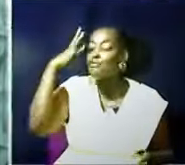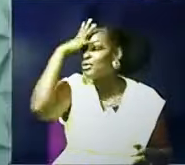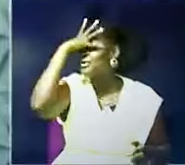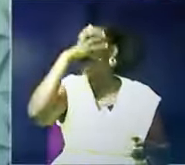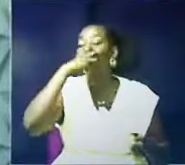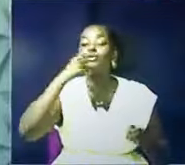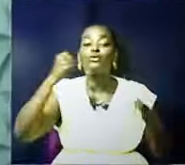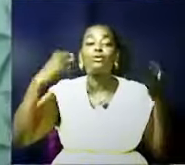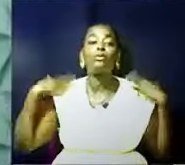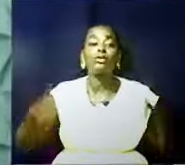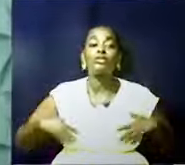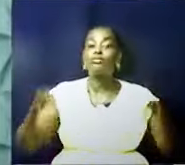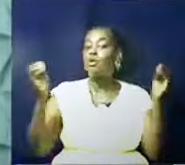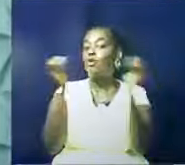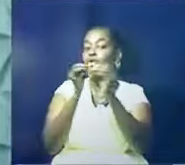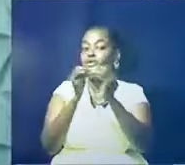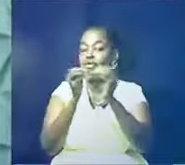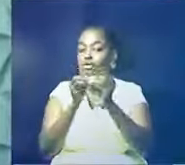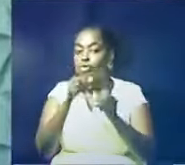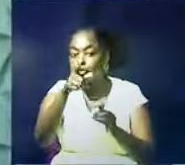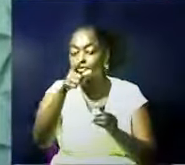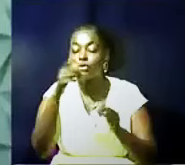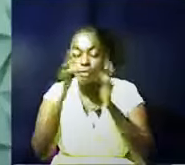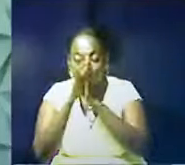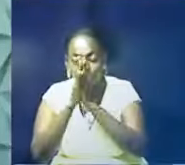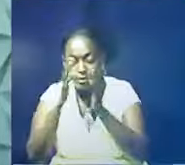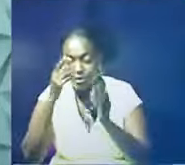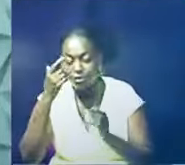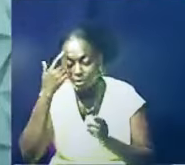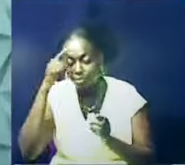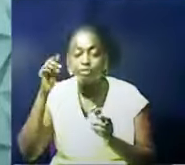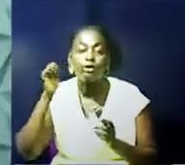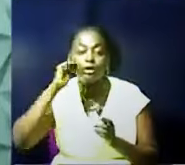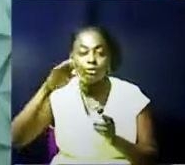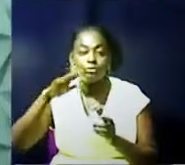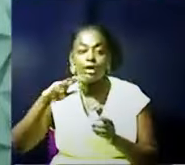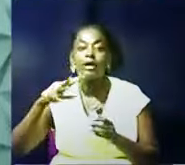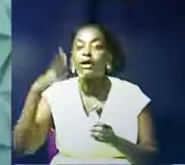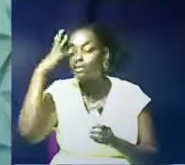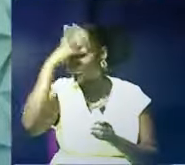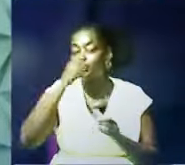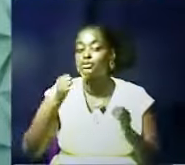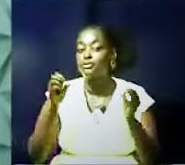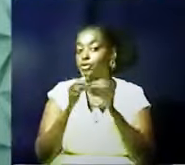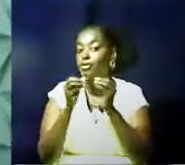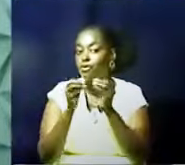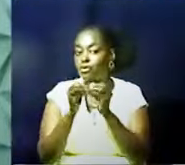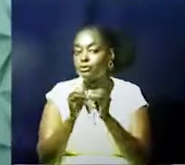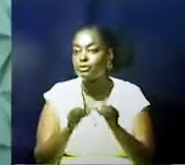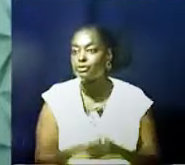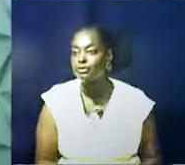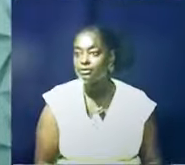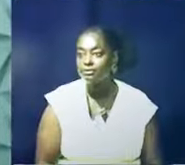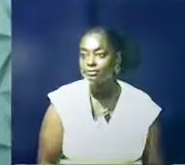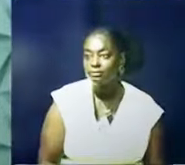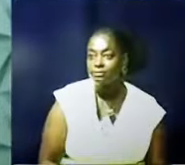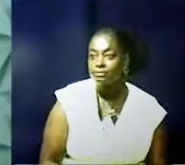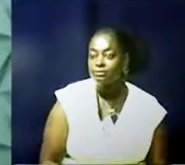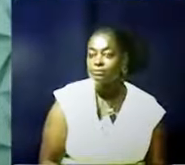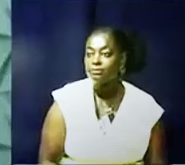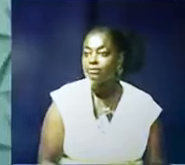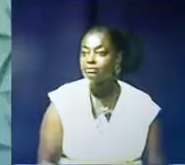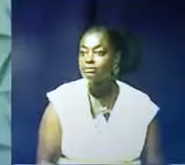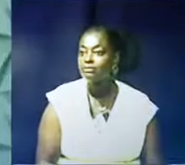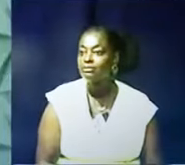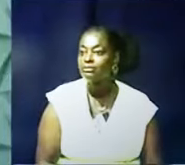have the knowledge we had today. Otherwise, we would not have gone praying for a woman with calf. So I pray, I don't